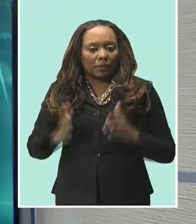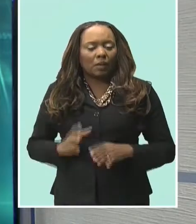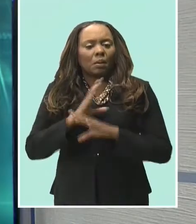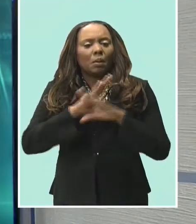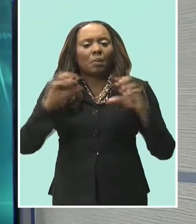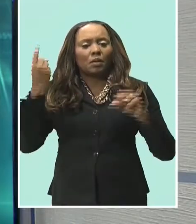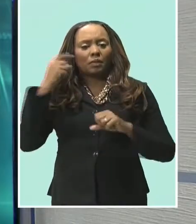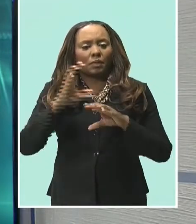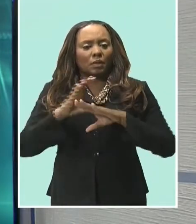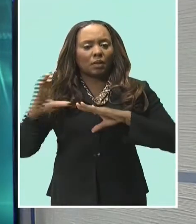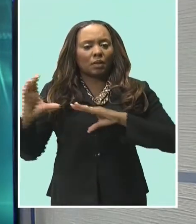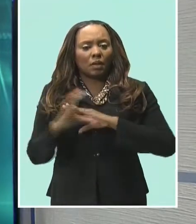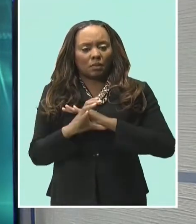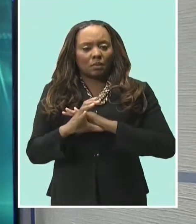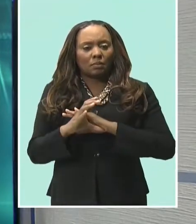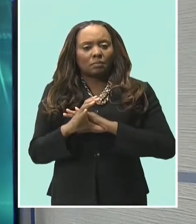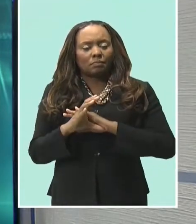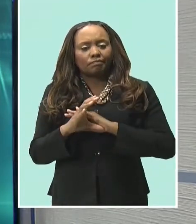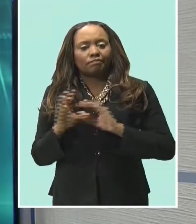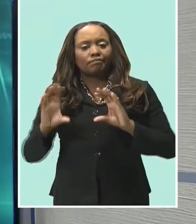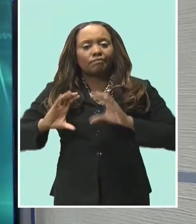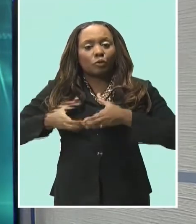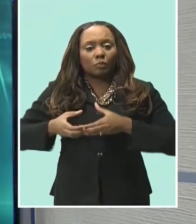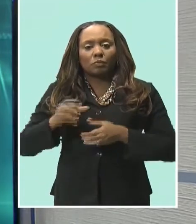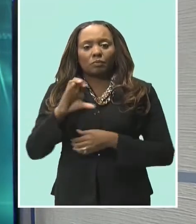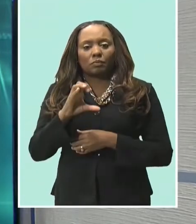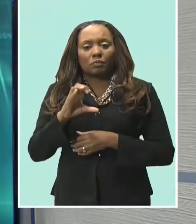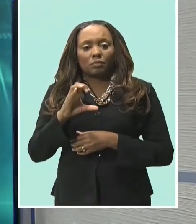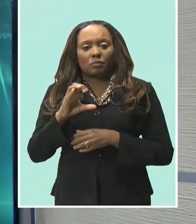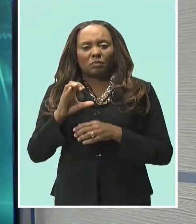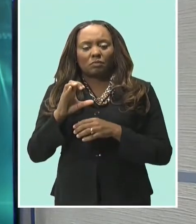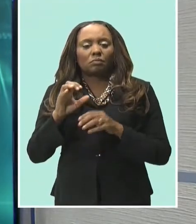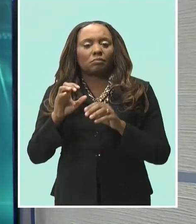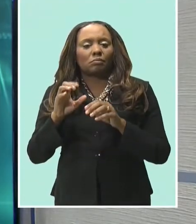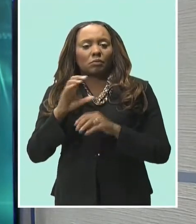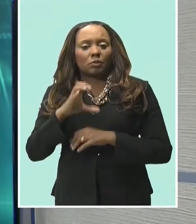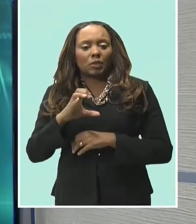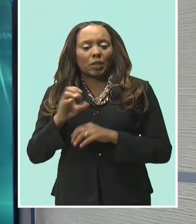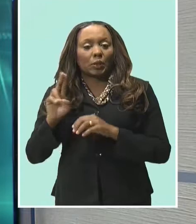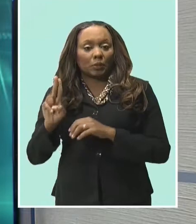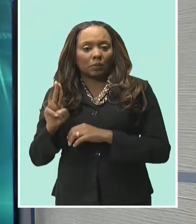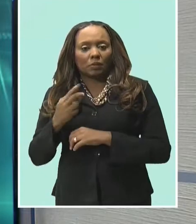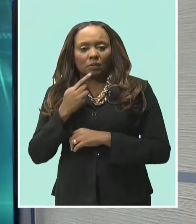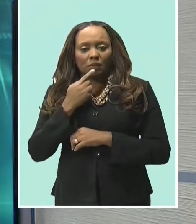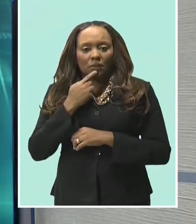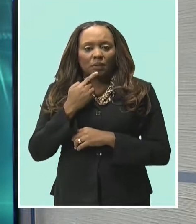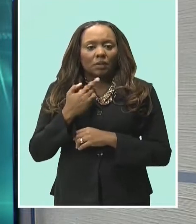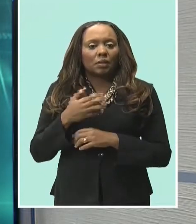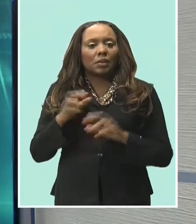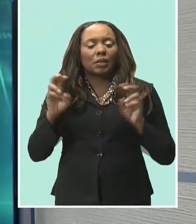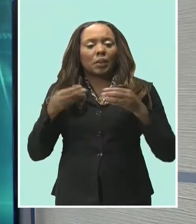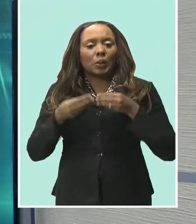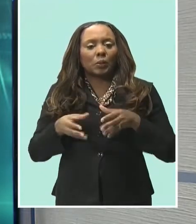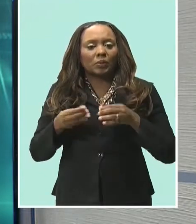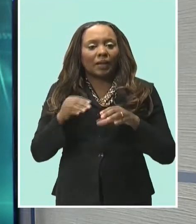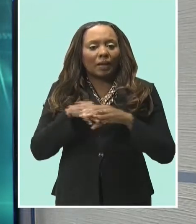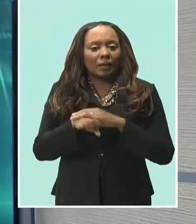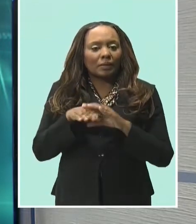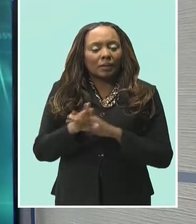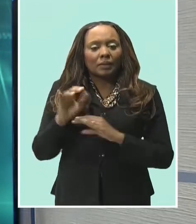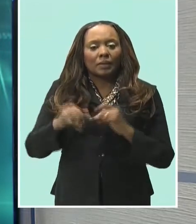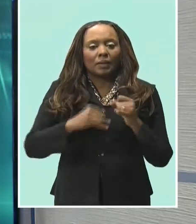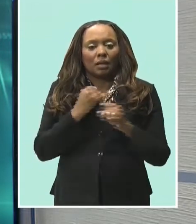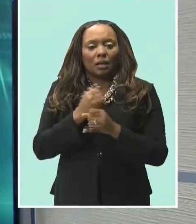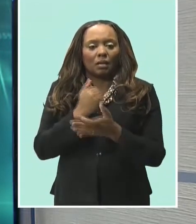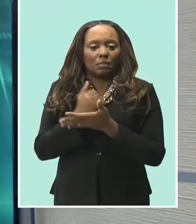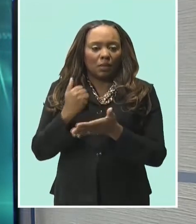Caribbean Confederation of Credit Unions, Winston Fletcher, says they have been losing access to some international banks, and this has